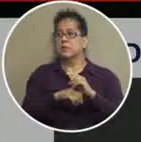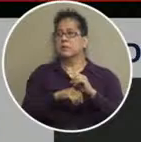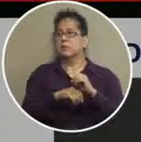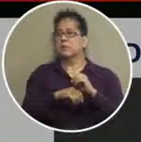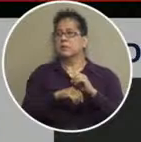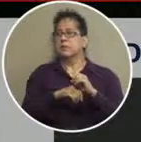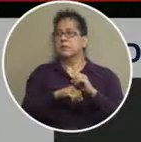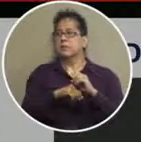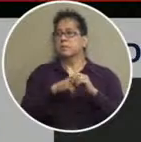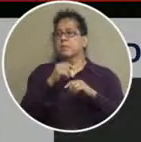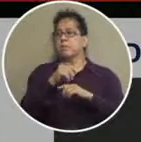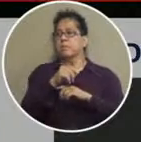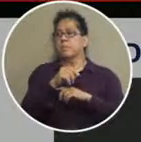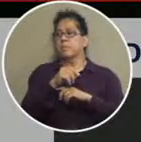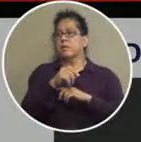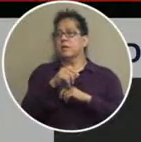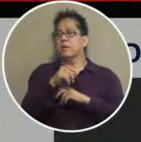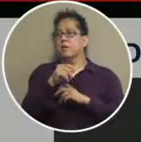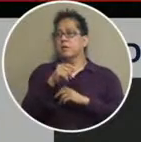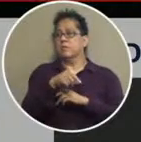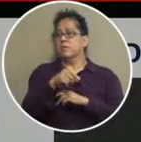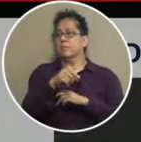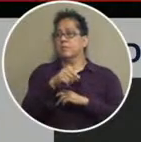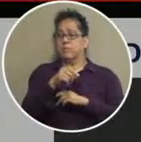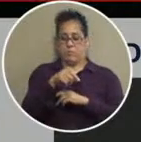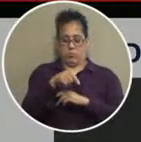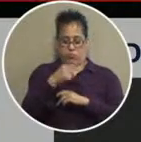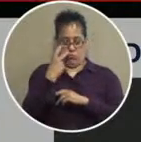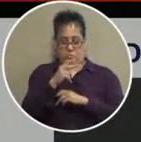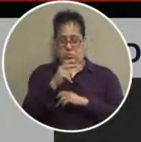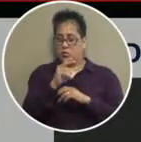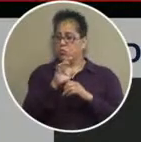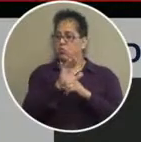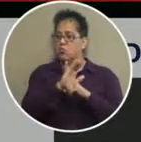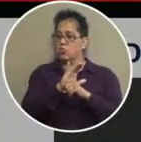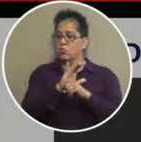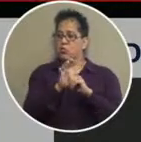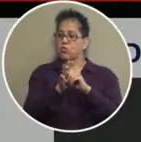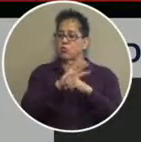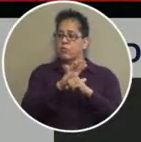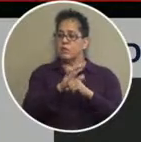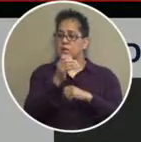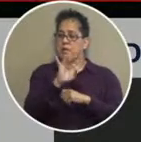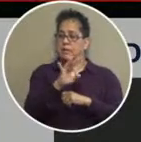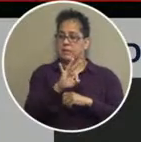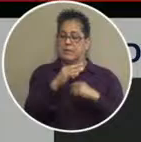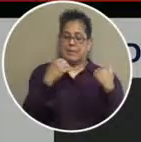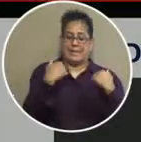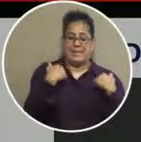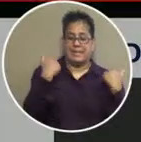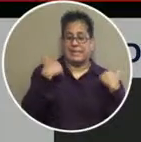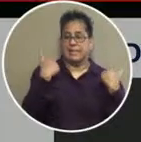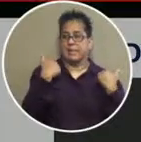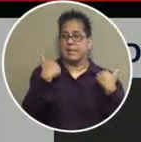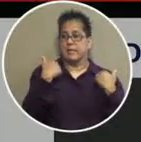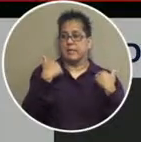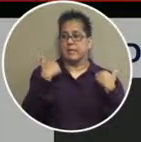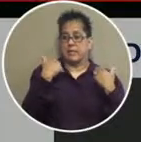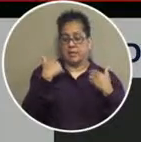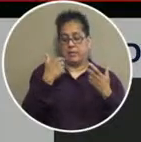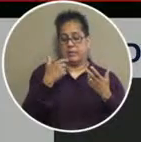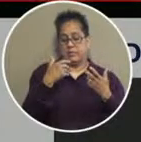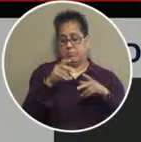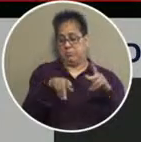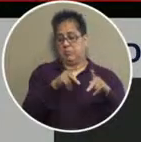Fortunately, we have not seen any pediatric mortality due to COVID-19 or younger people. The youngest members of